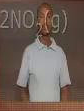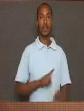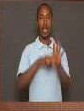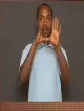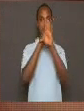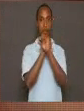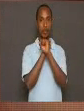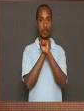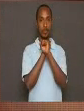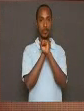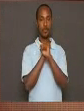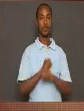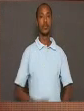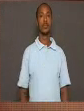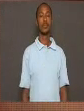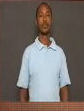Time's up.